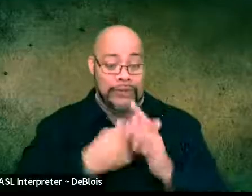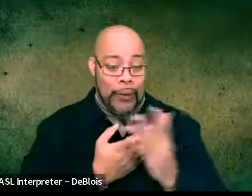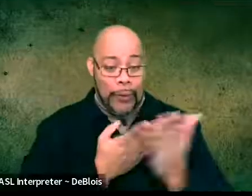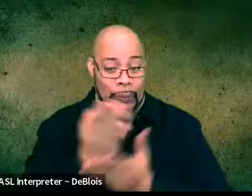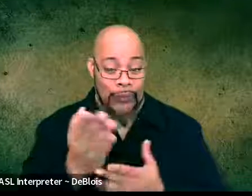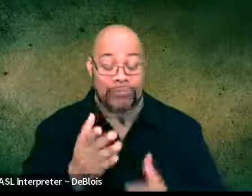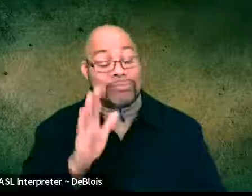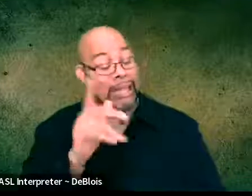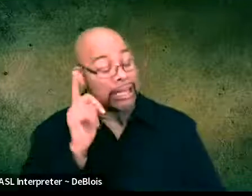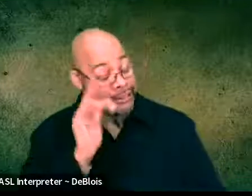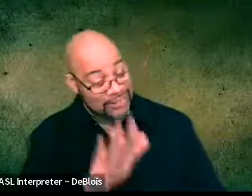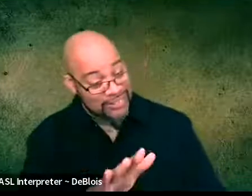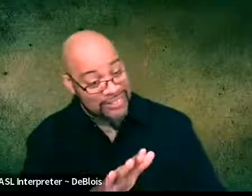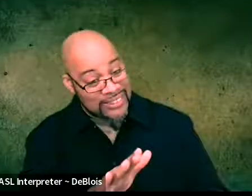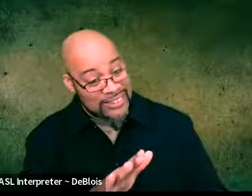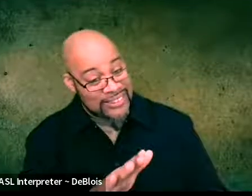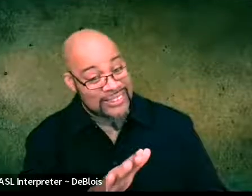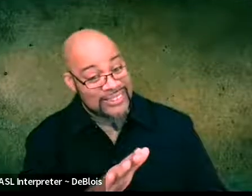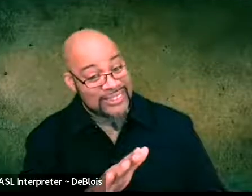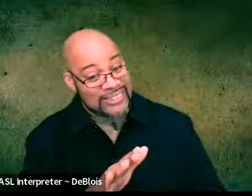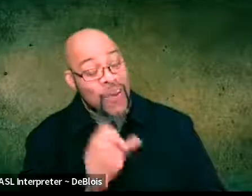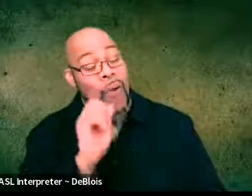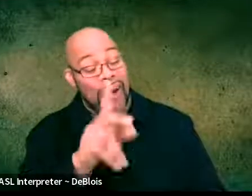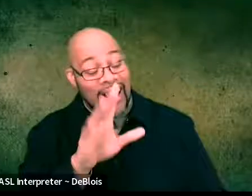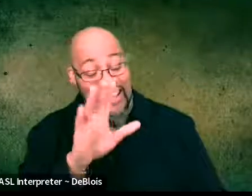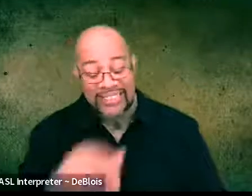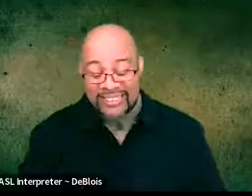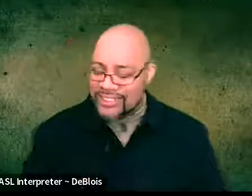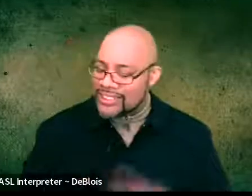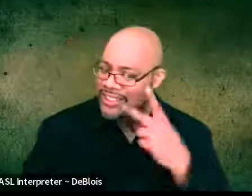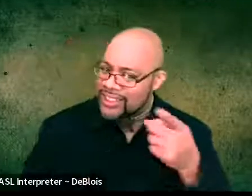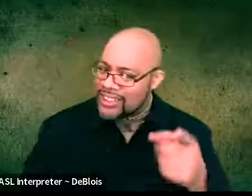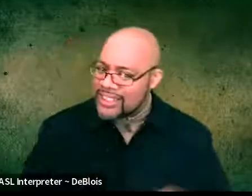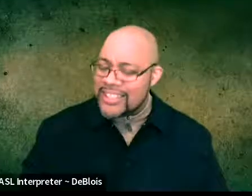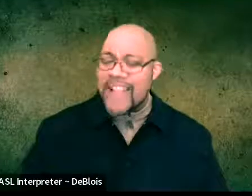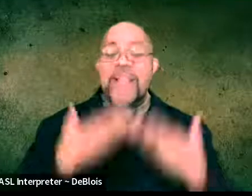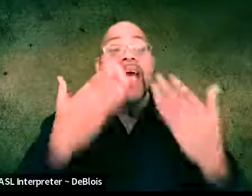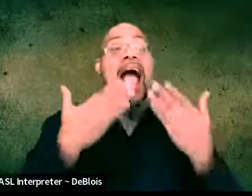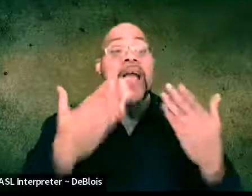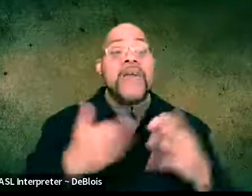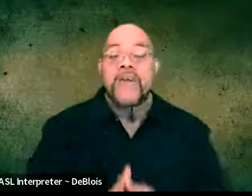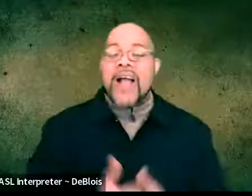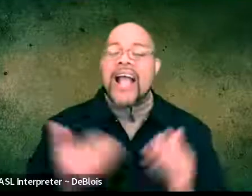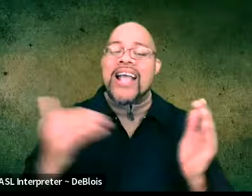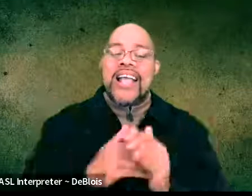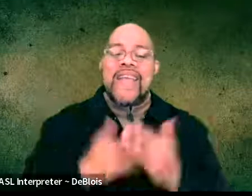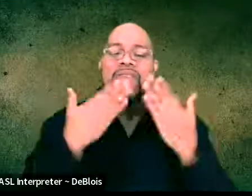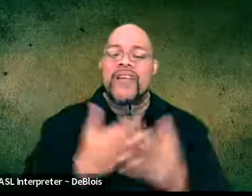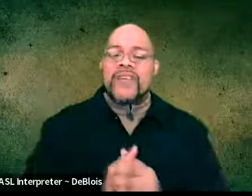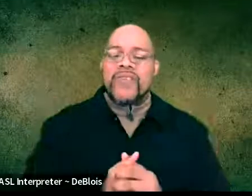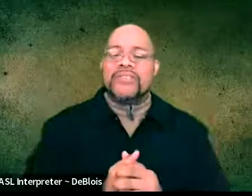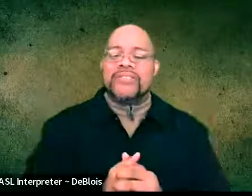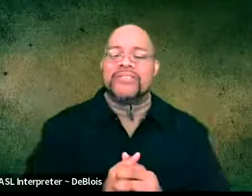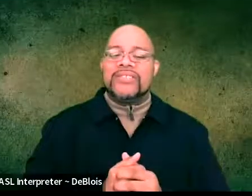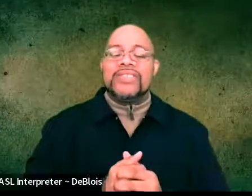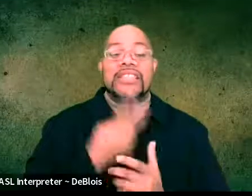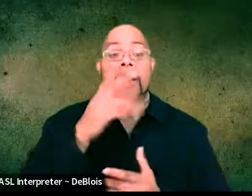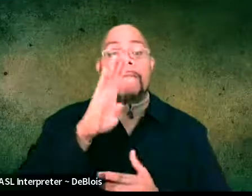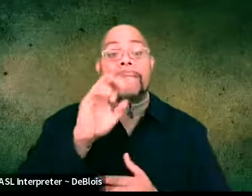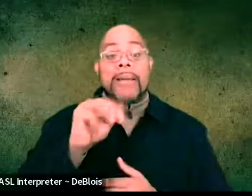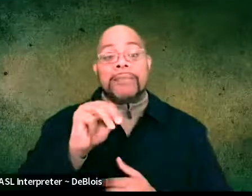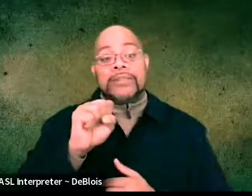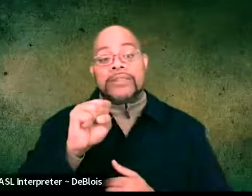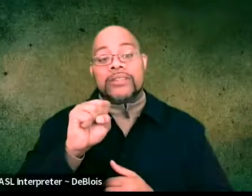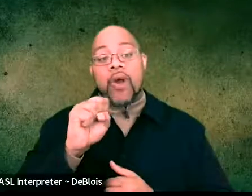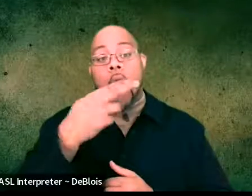Now listen, time to stop the live. Okay. Thank y'all. Again, tune in for BIMS Hall next